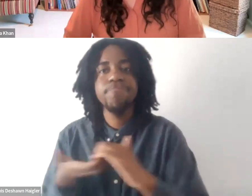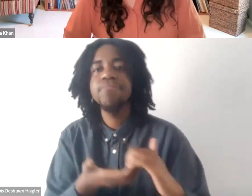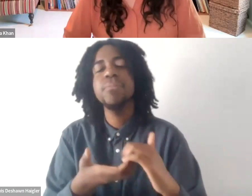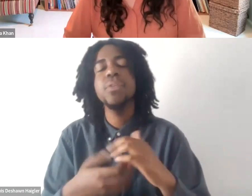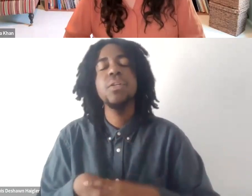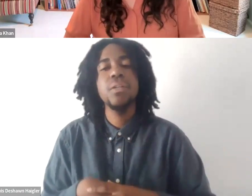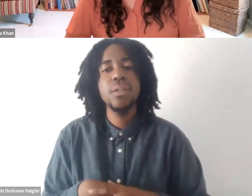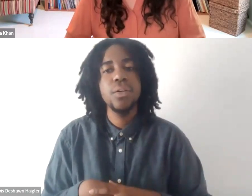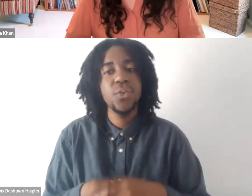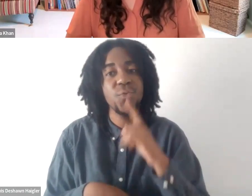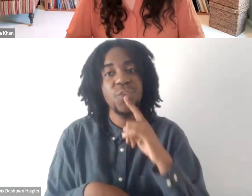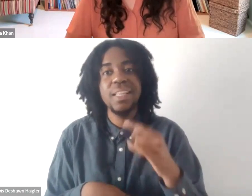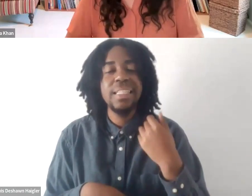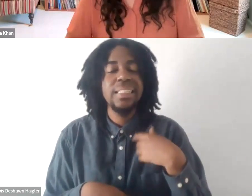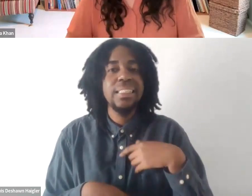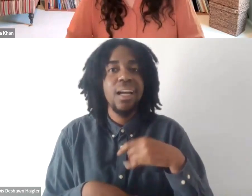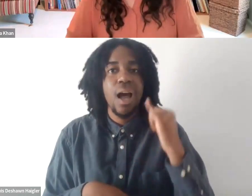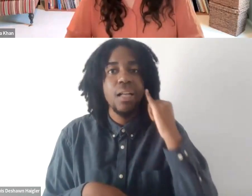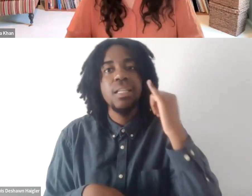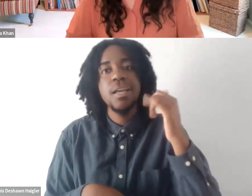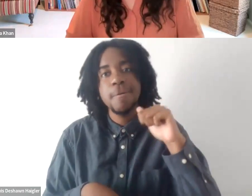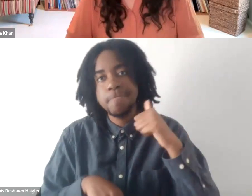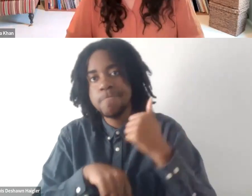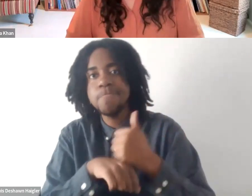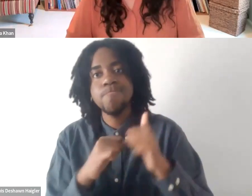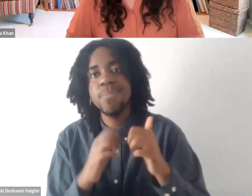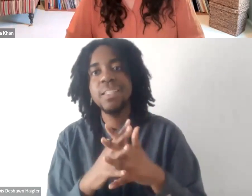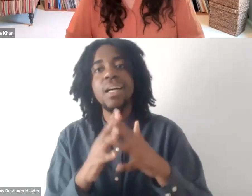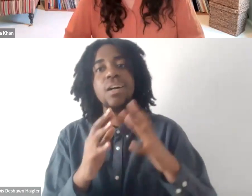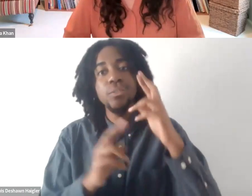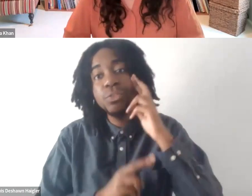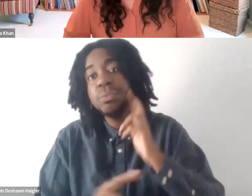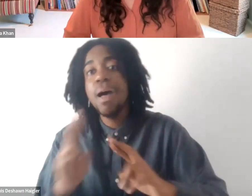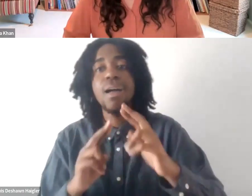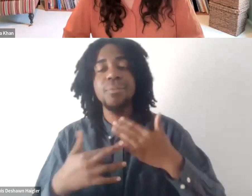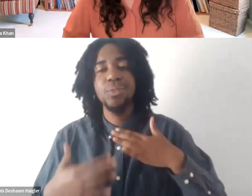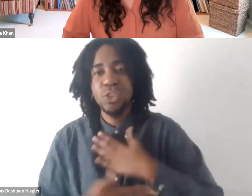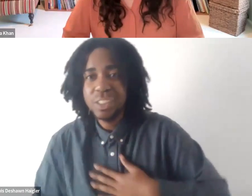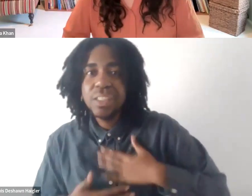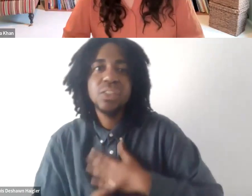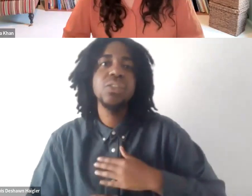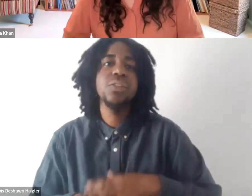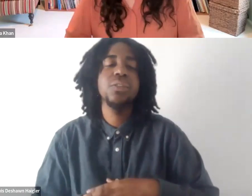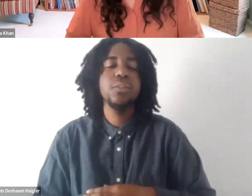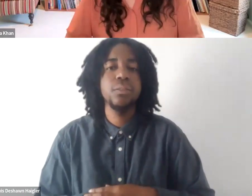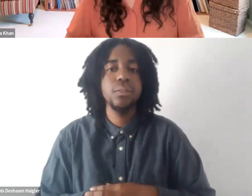idea of just fostering respect, for me, appreciation, and really above anything, like understanding of something that maybe